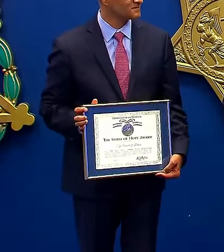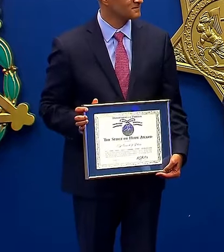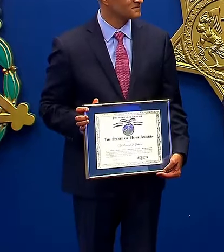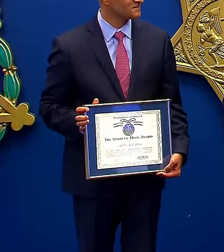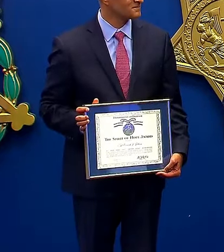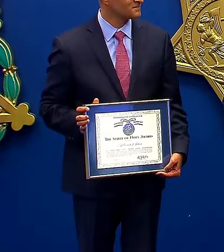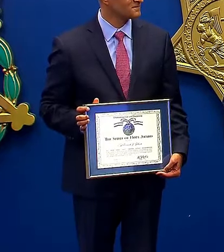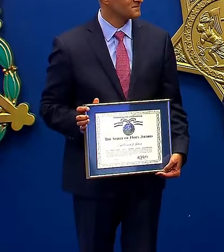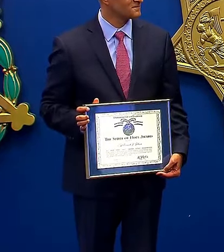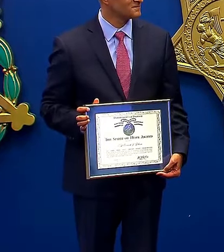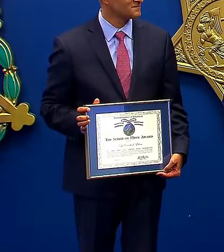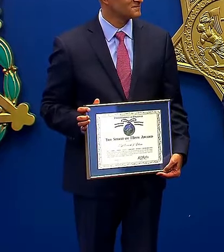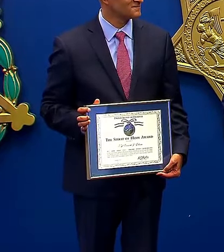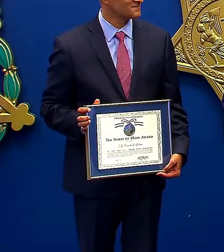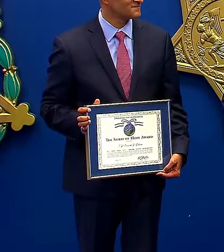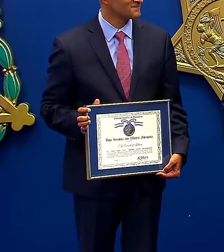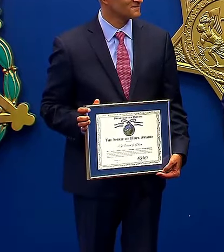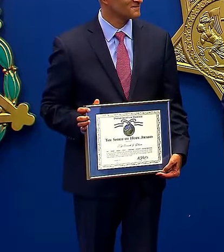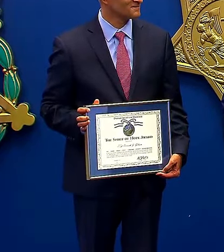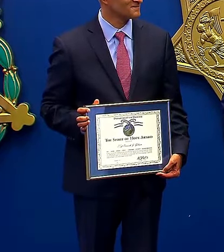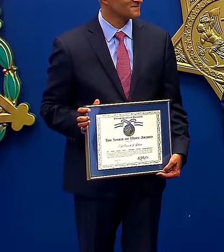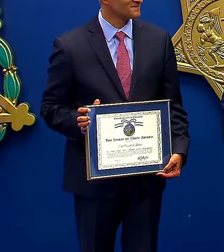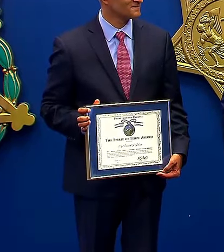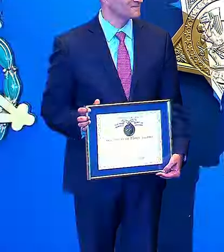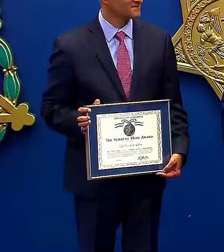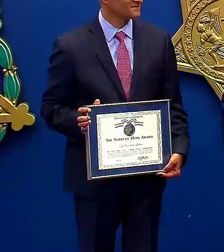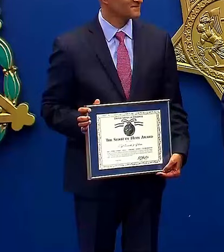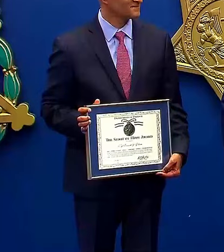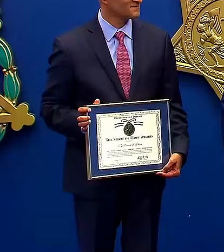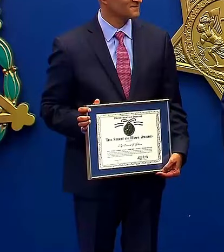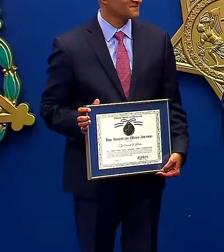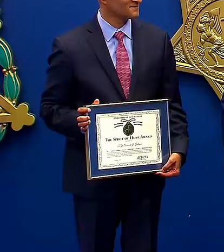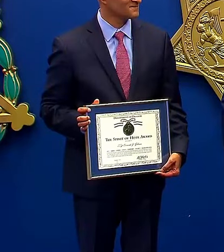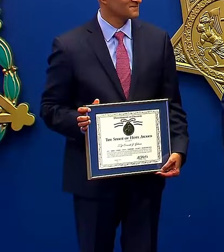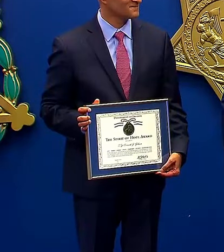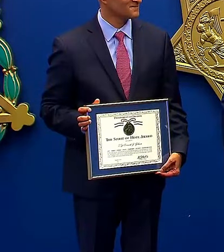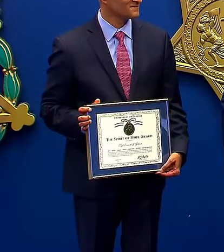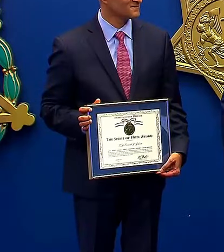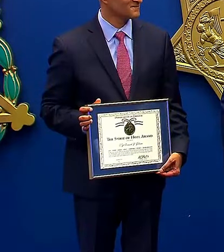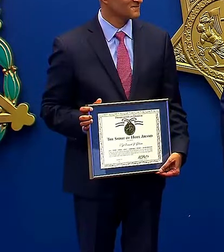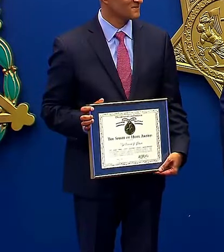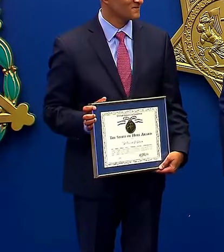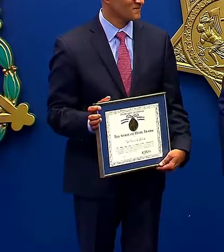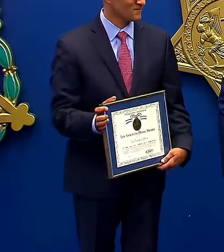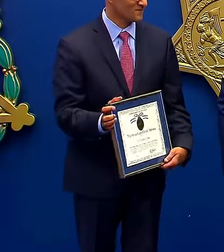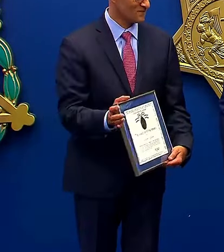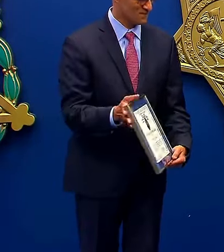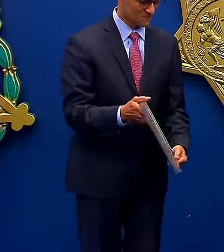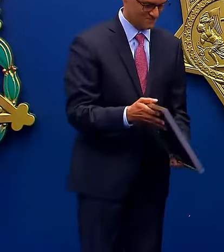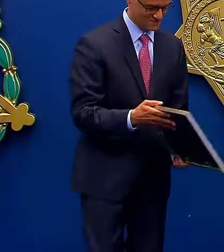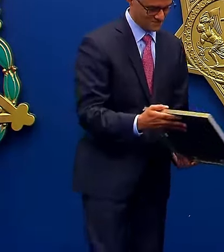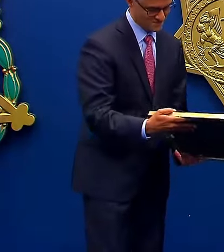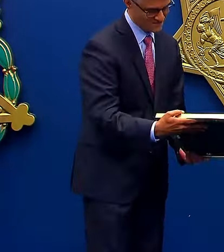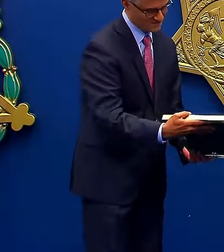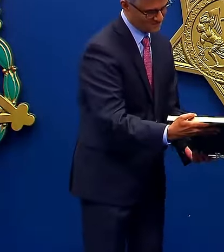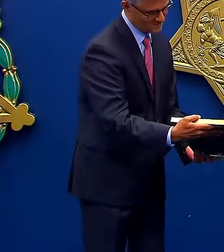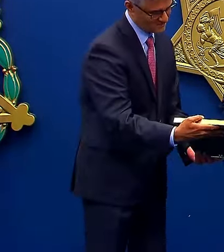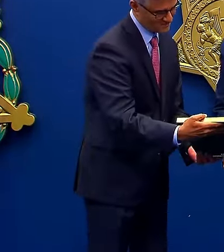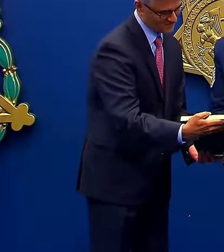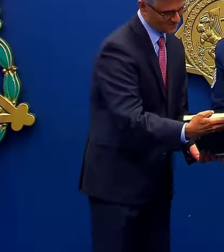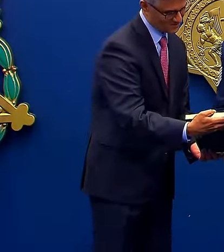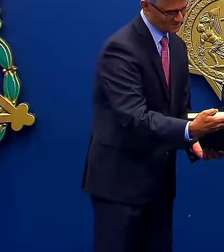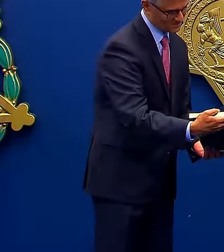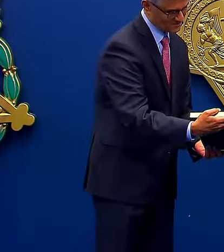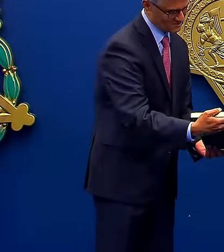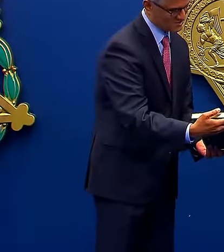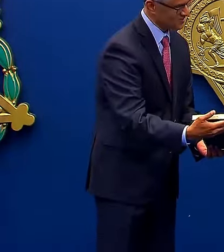Presenting the Spirit of Hope Award on behalf of the United States Air Force is Major General Michelle C. Edmondson, Special Assistant